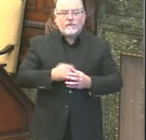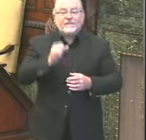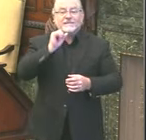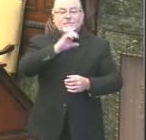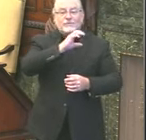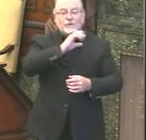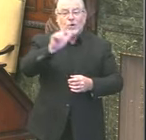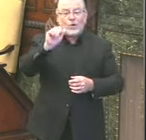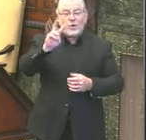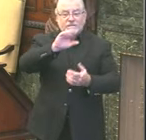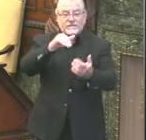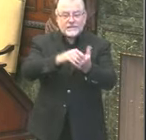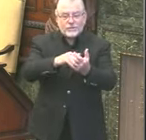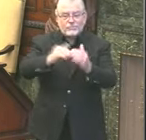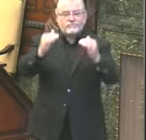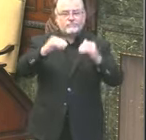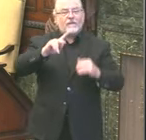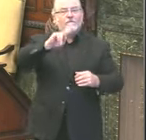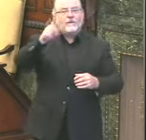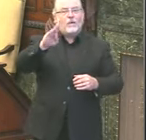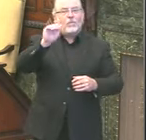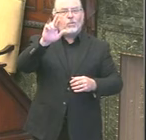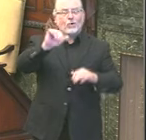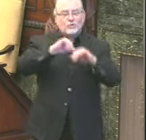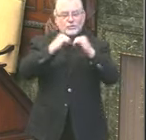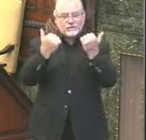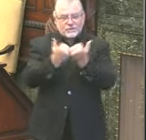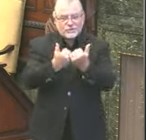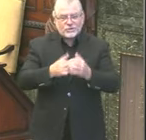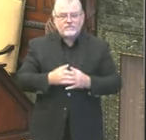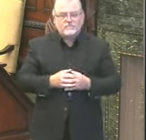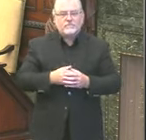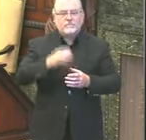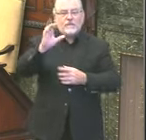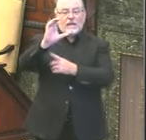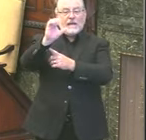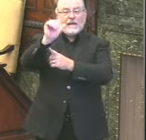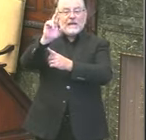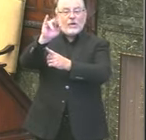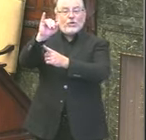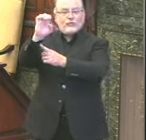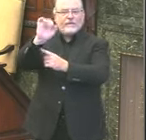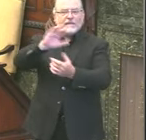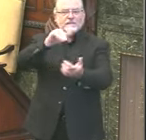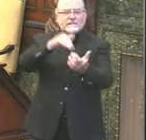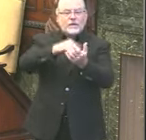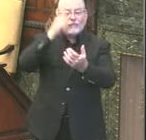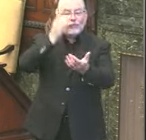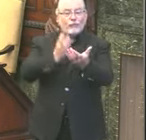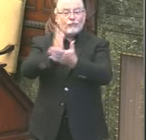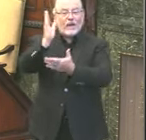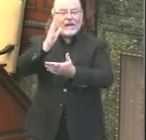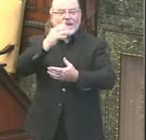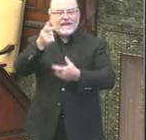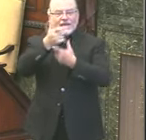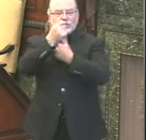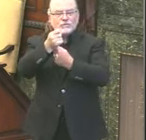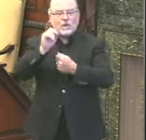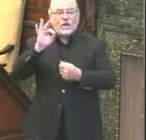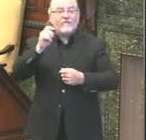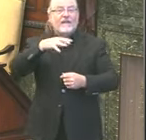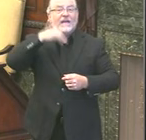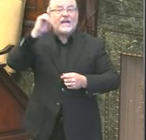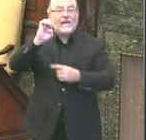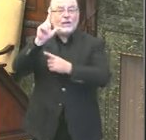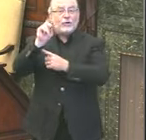Association, CARI, the Center for Rights and Interest of the Elderly, and the Elder Justice and Civil Resource Center of the 1st Judicial District of